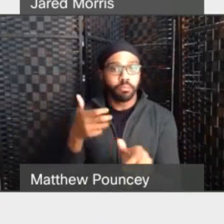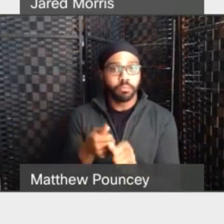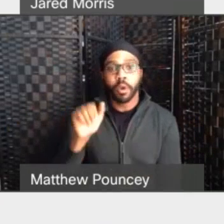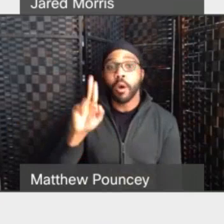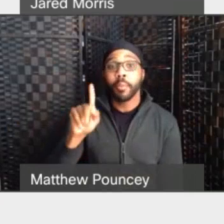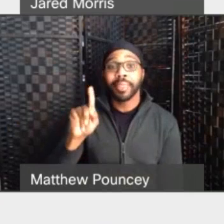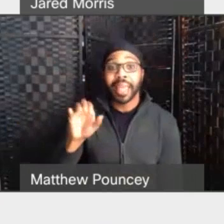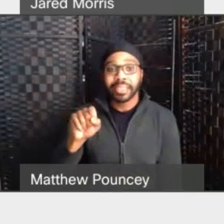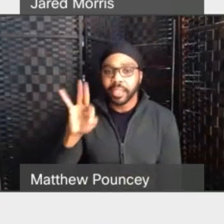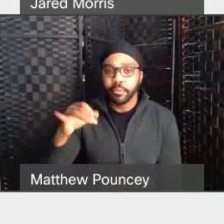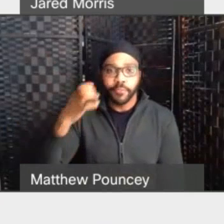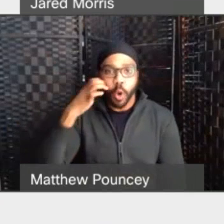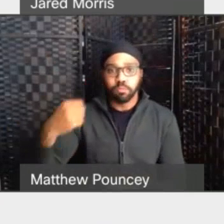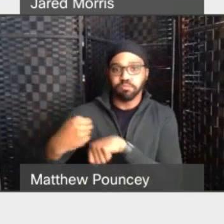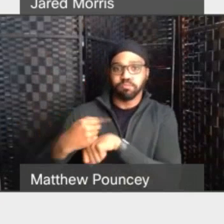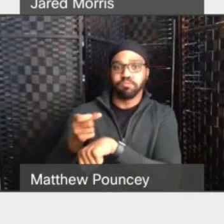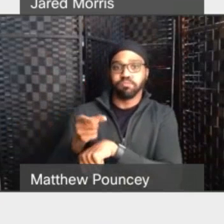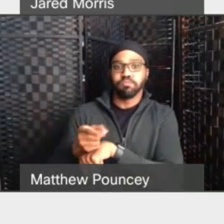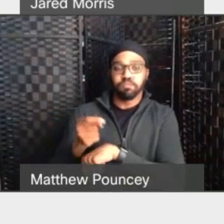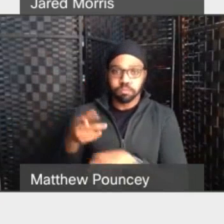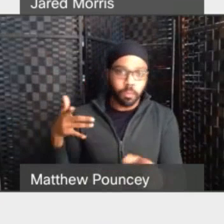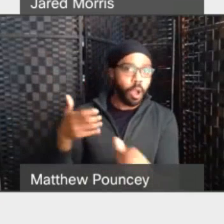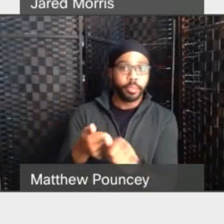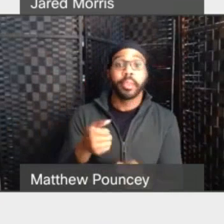texts, and you can get regular updates